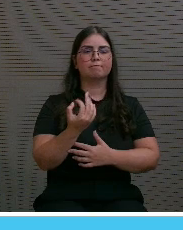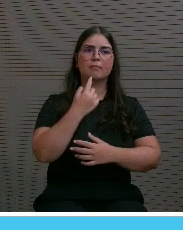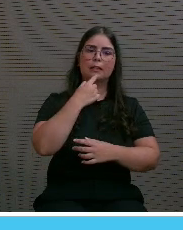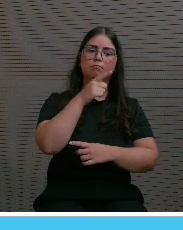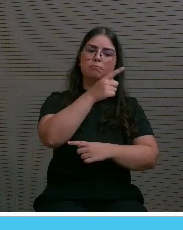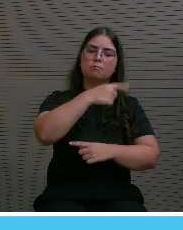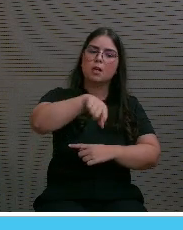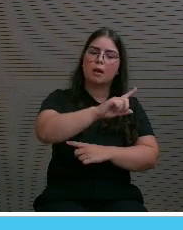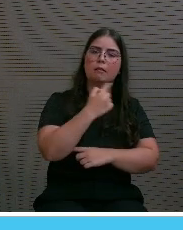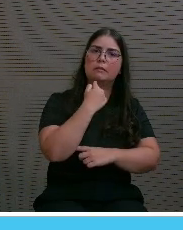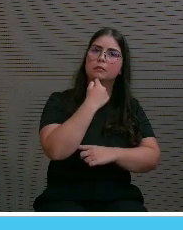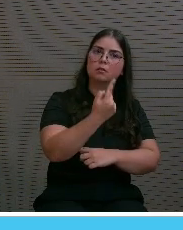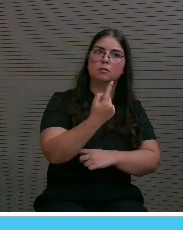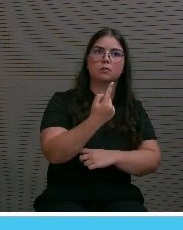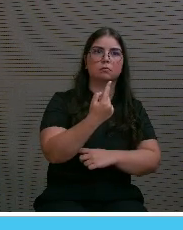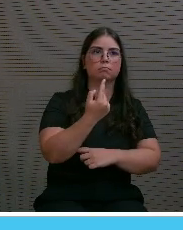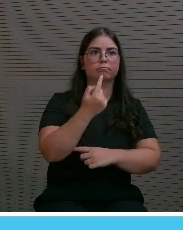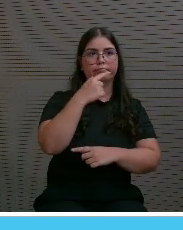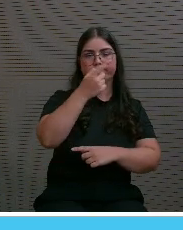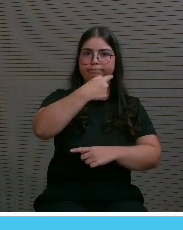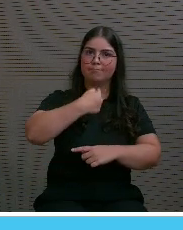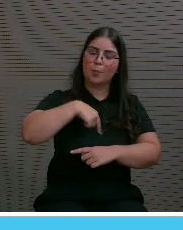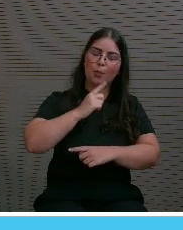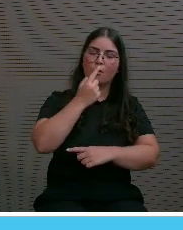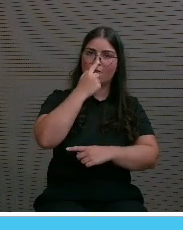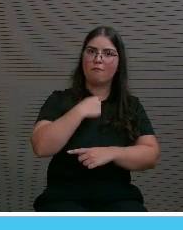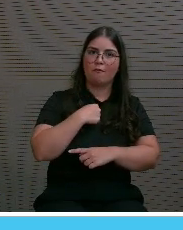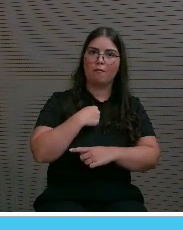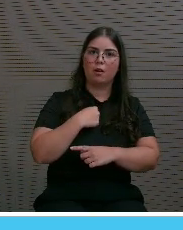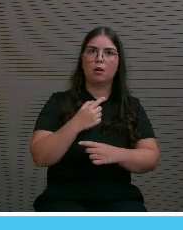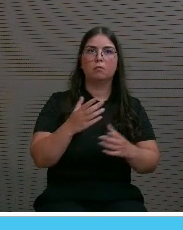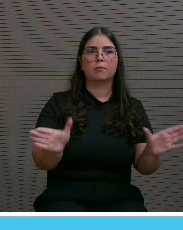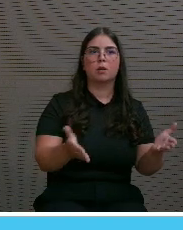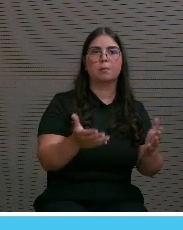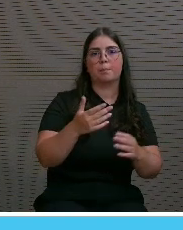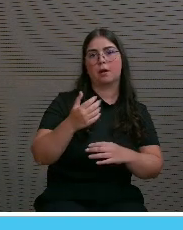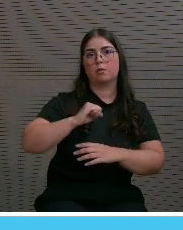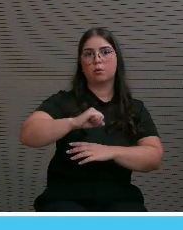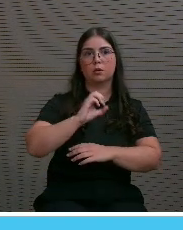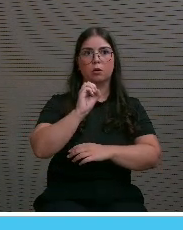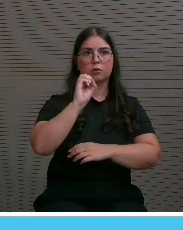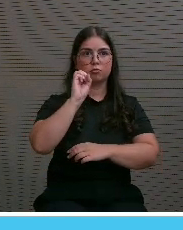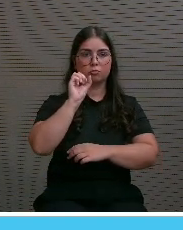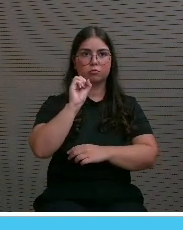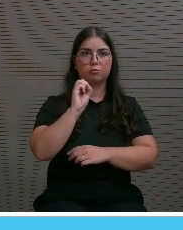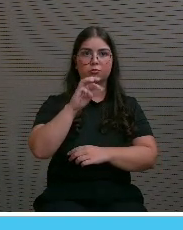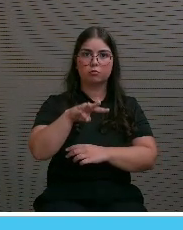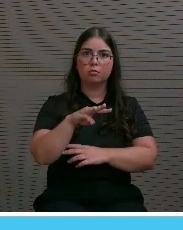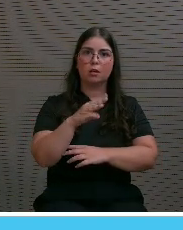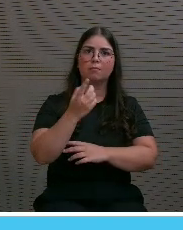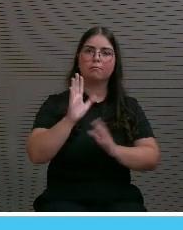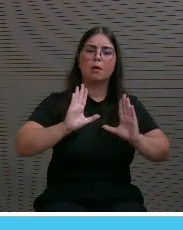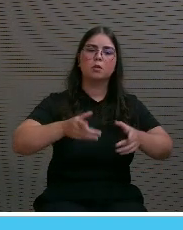they first started the anti-GMO campaign, one of the things they said is we need to look at the science. We need to find